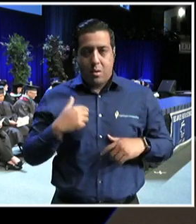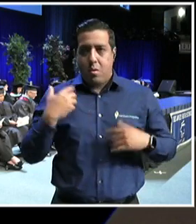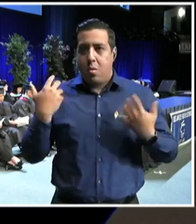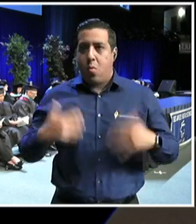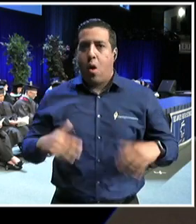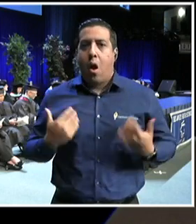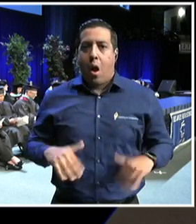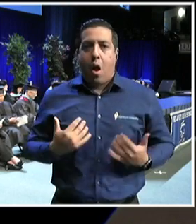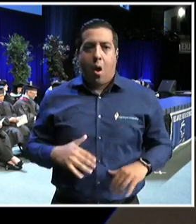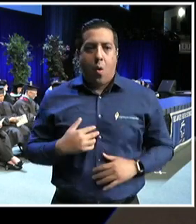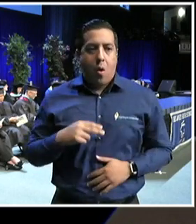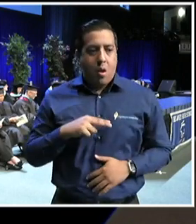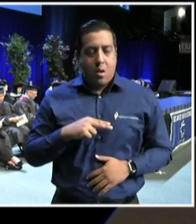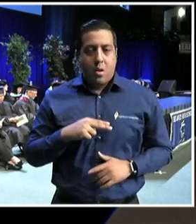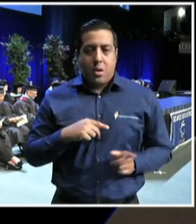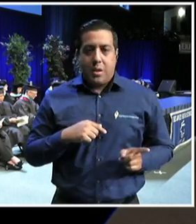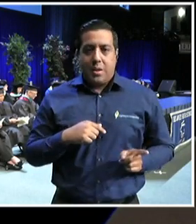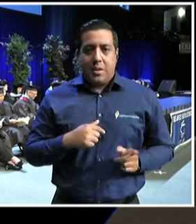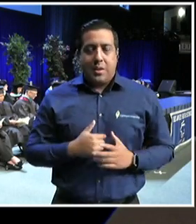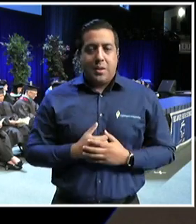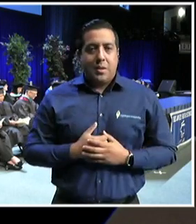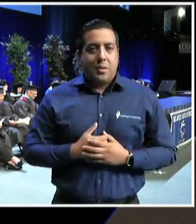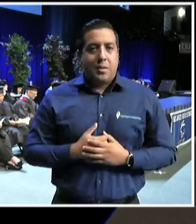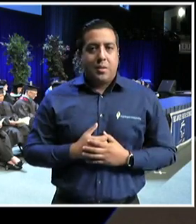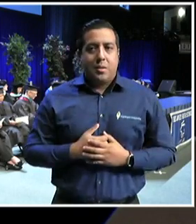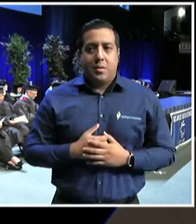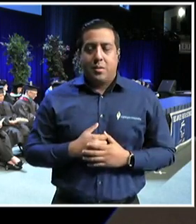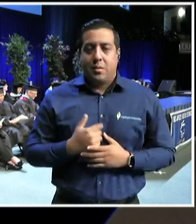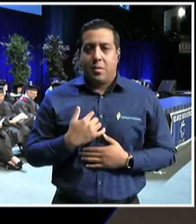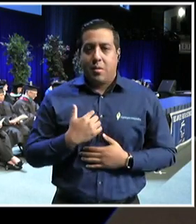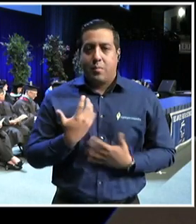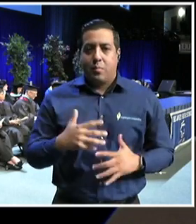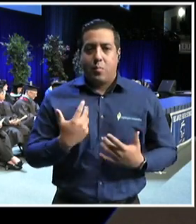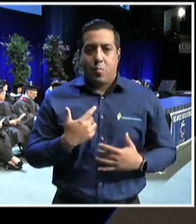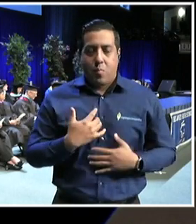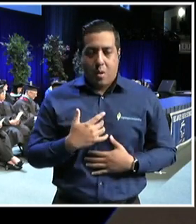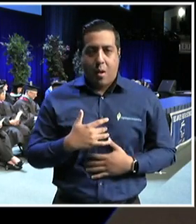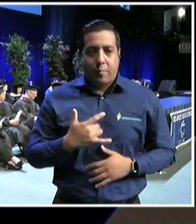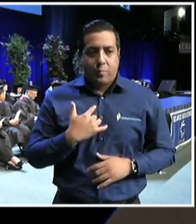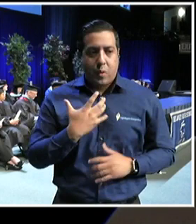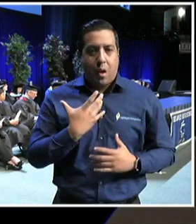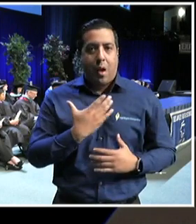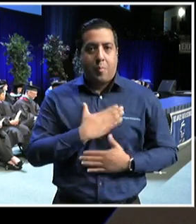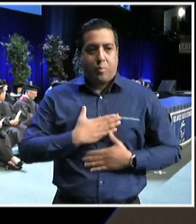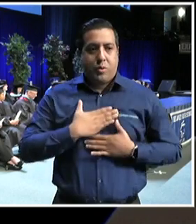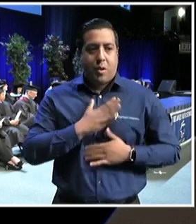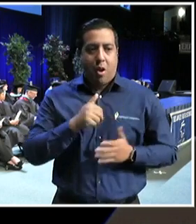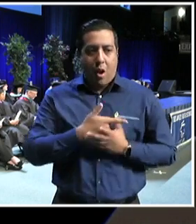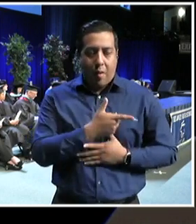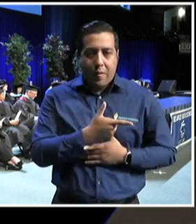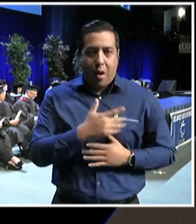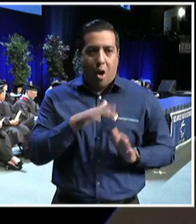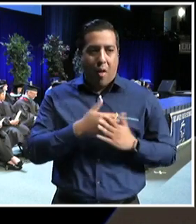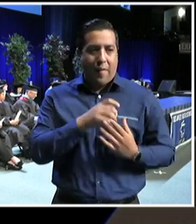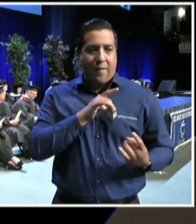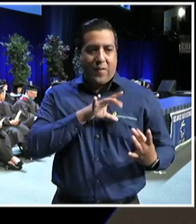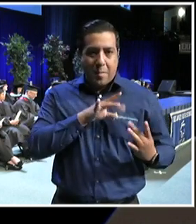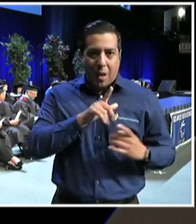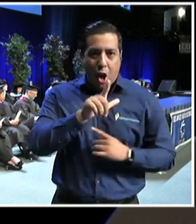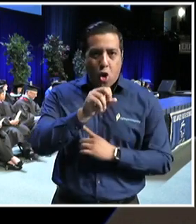wow. I had a huge appreciation for biochemical pathways and feedback